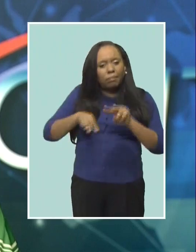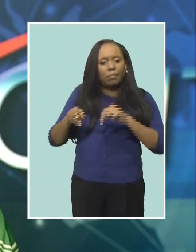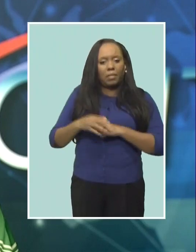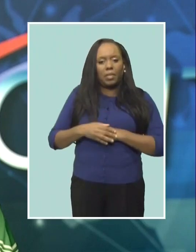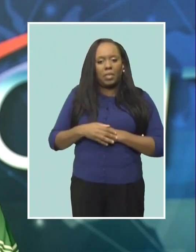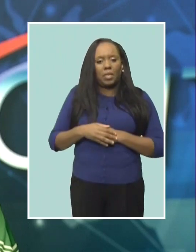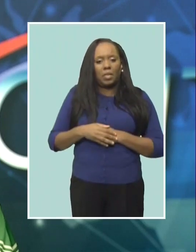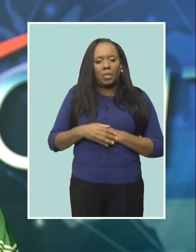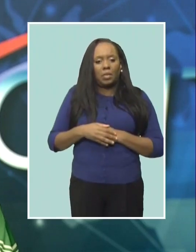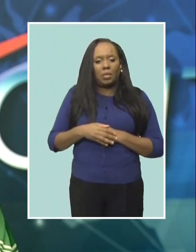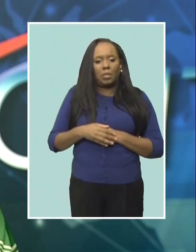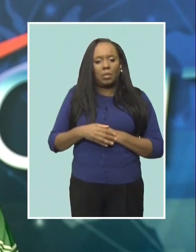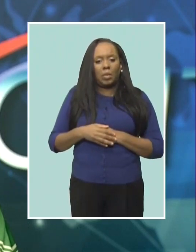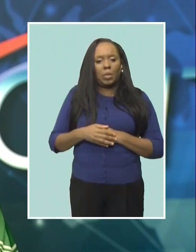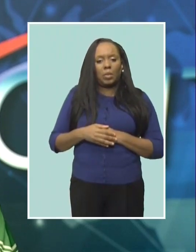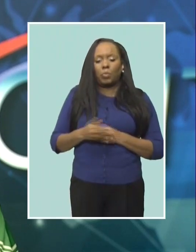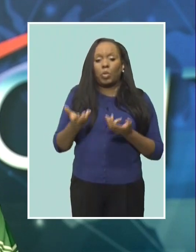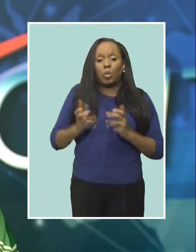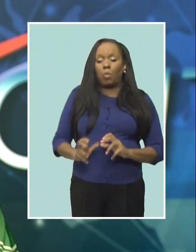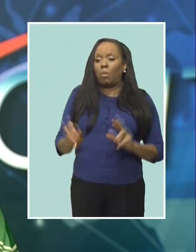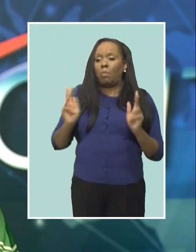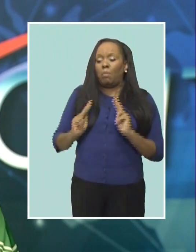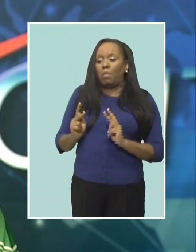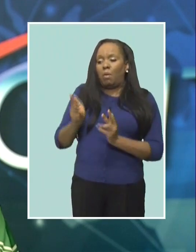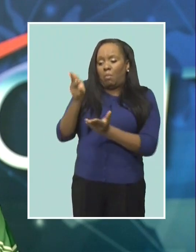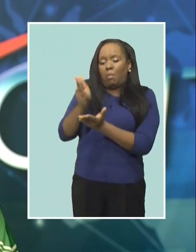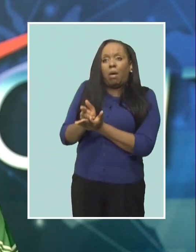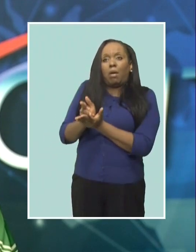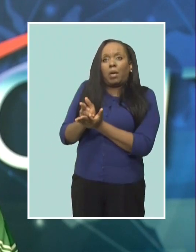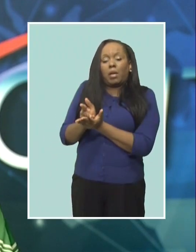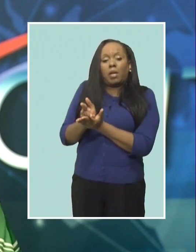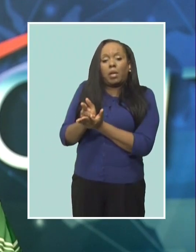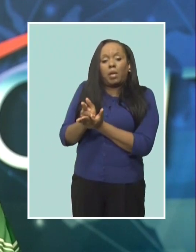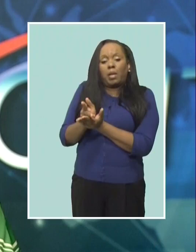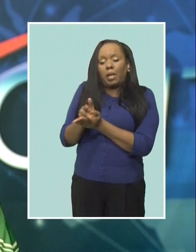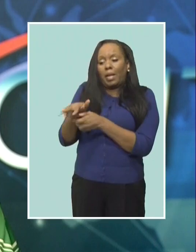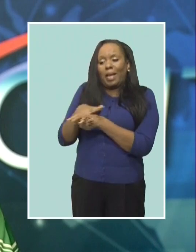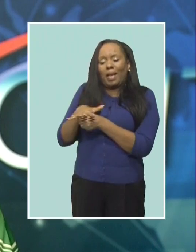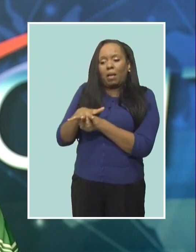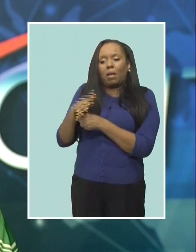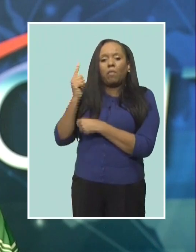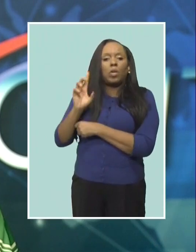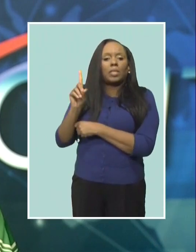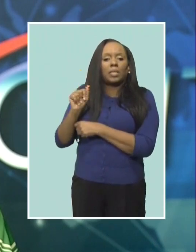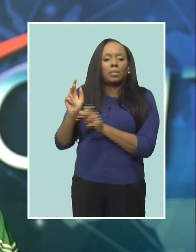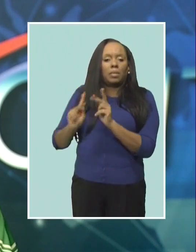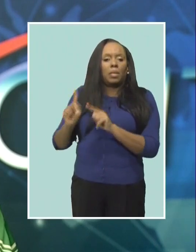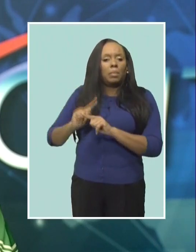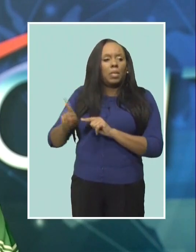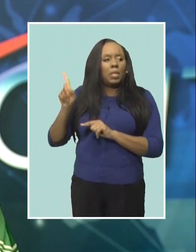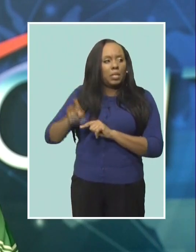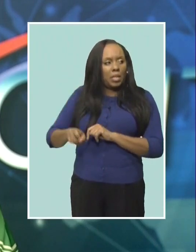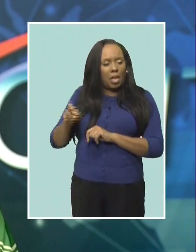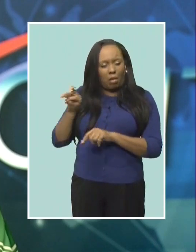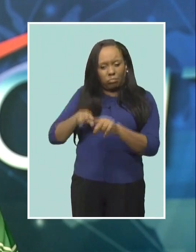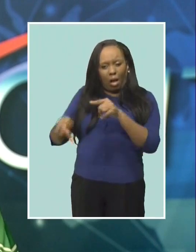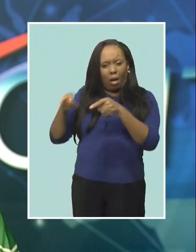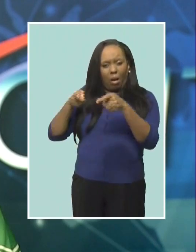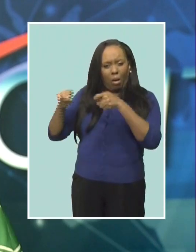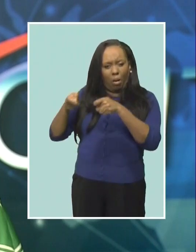to deter people from parking in spots allocated to those with disabilities, there must be proper policing of the